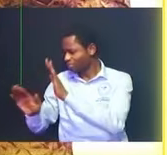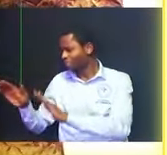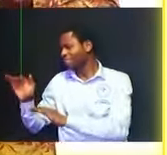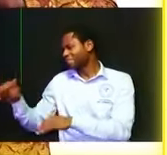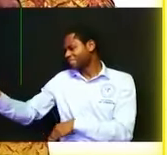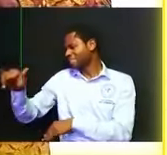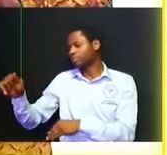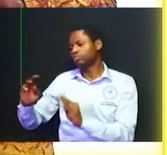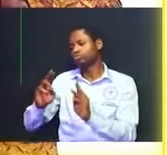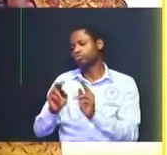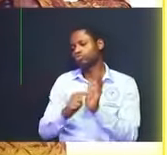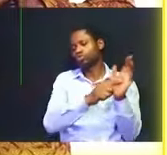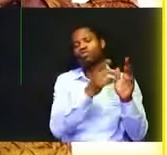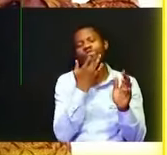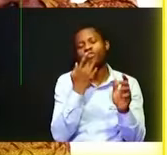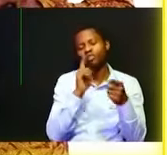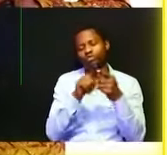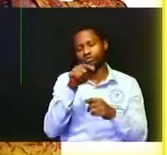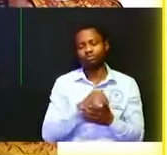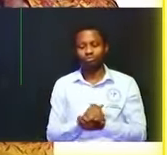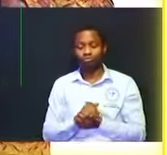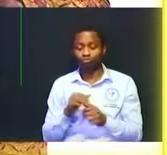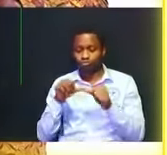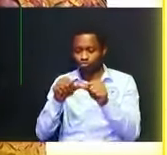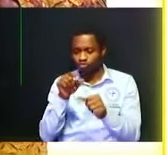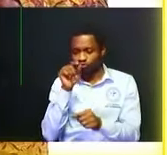Verse 10, James 4, verse 10.